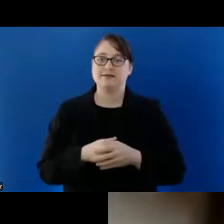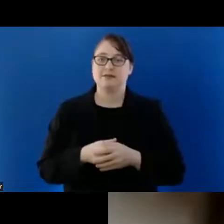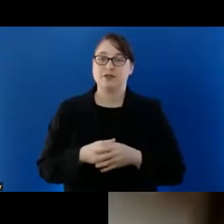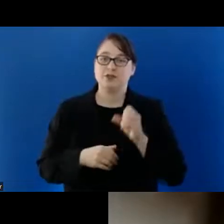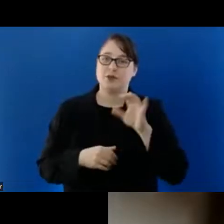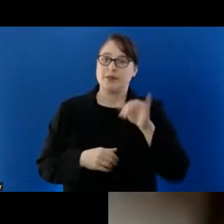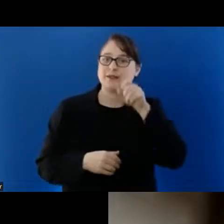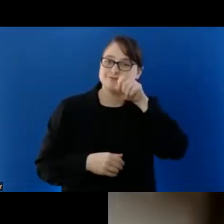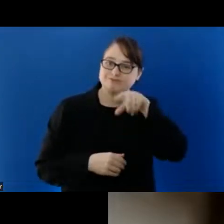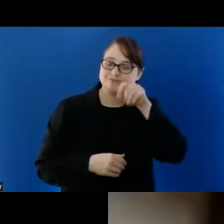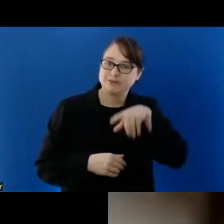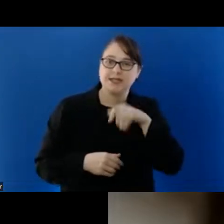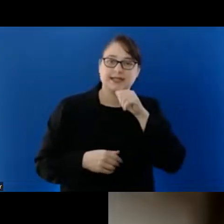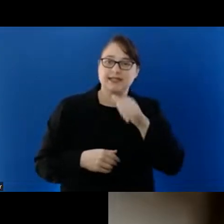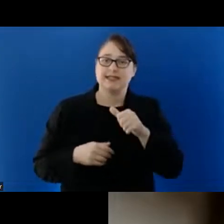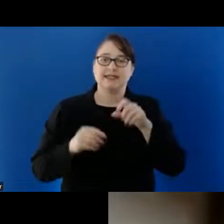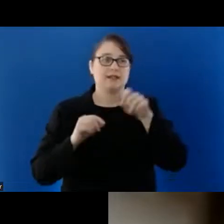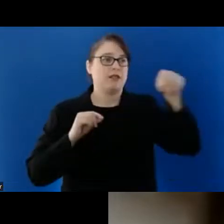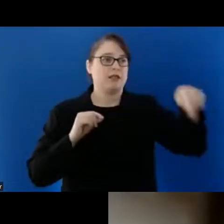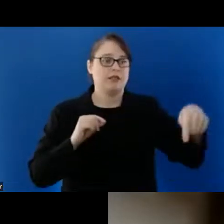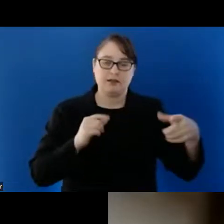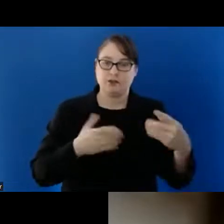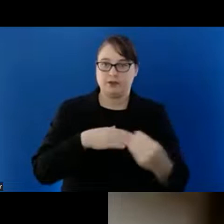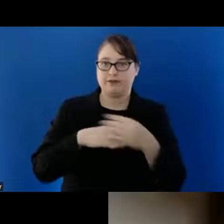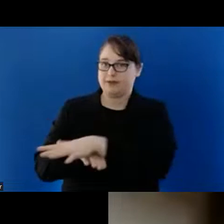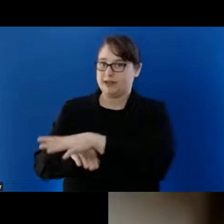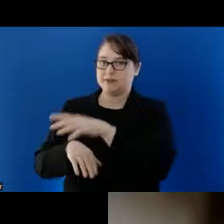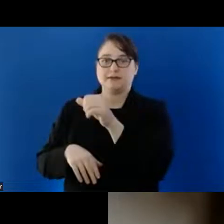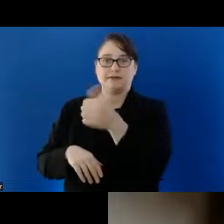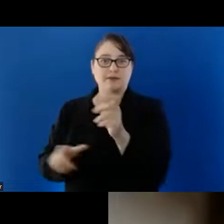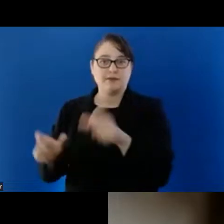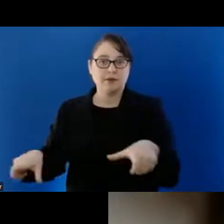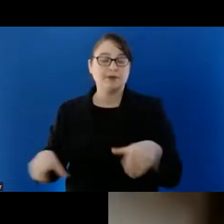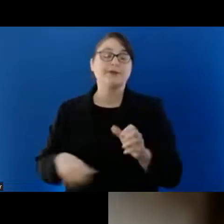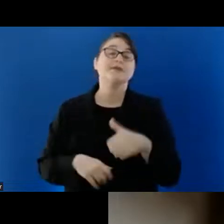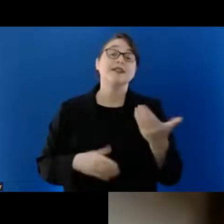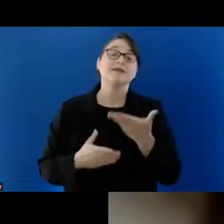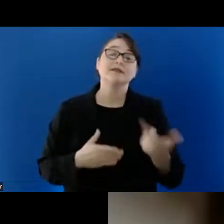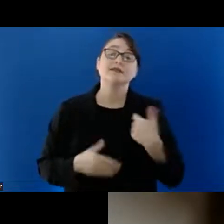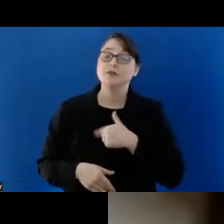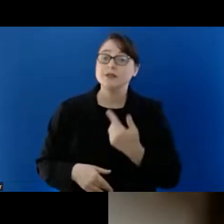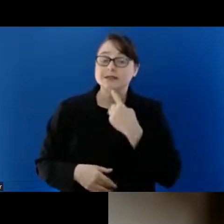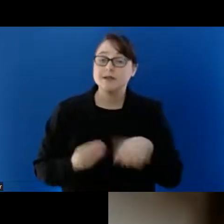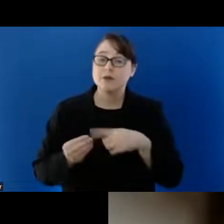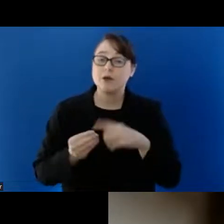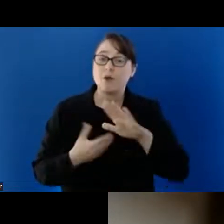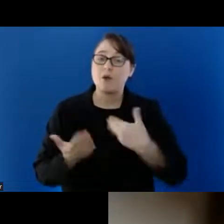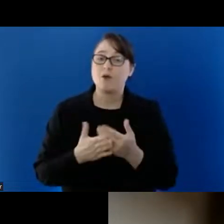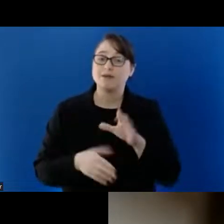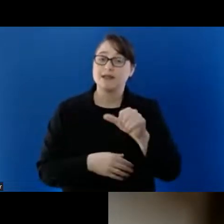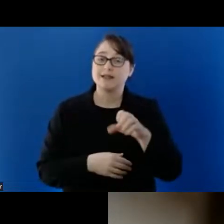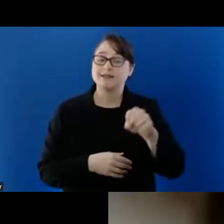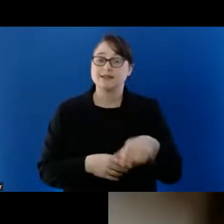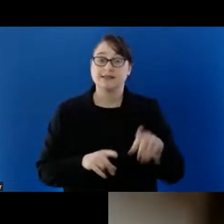and saliva isn't getting out there to infect other people. And another thing we say about all the cases that go out while they're infectious is good